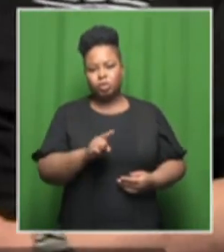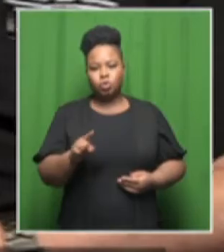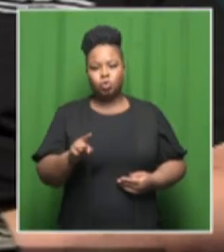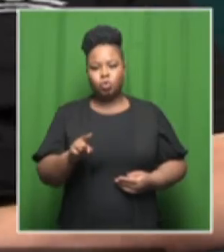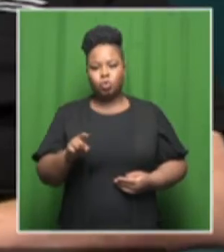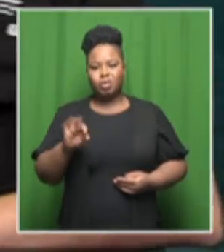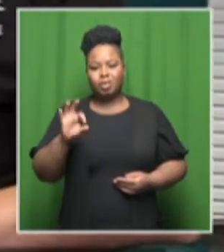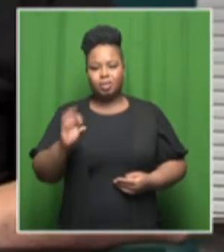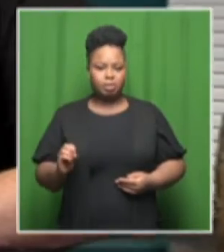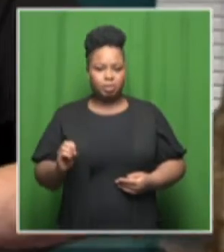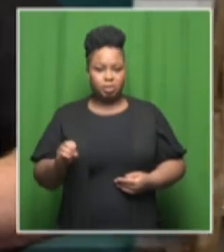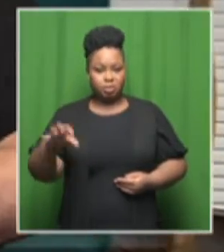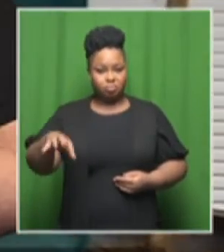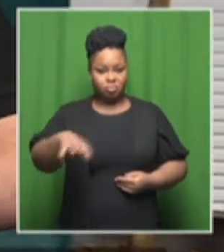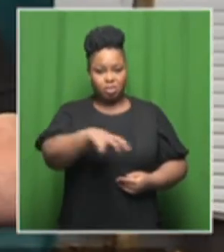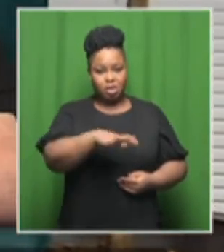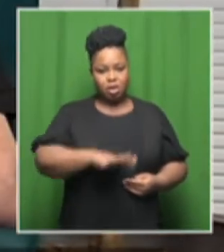oocytes to be